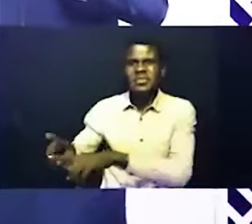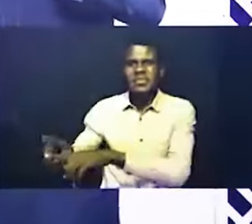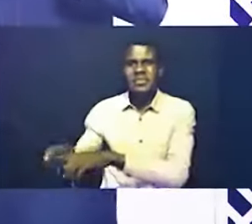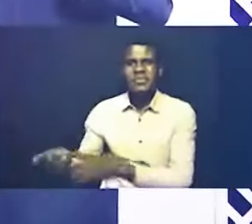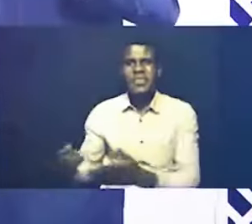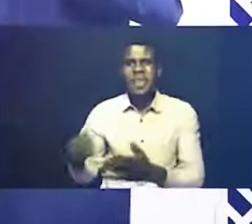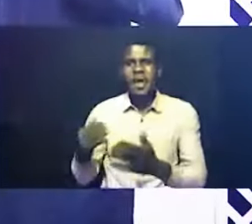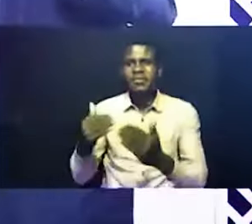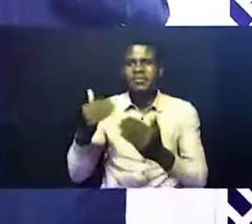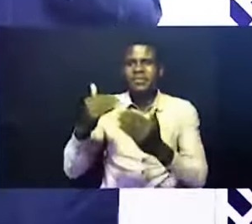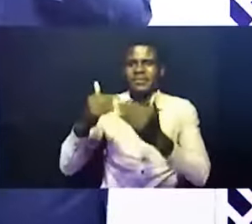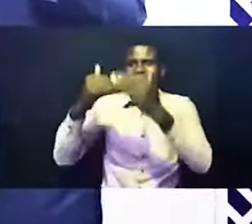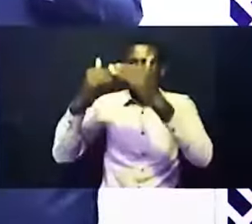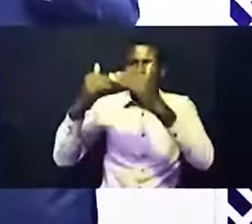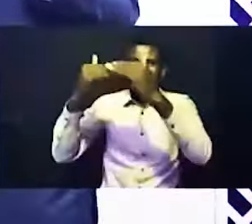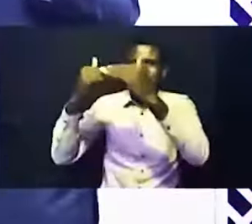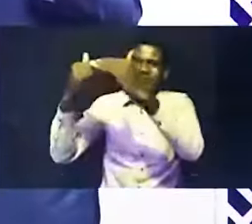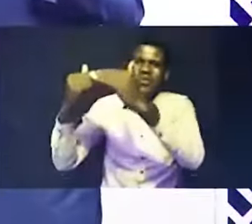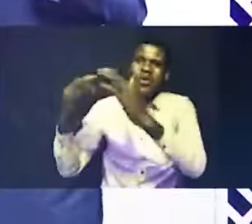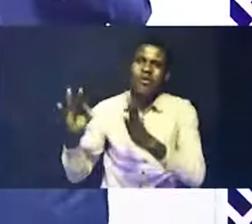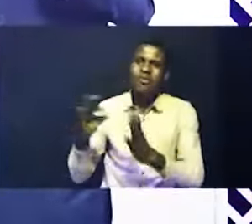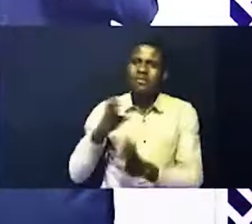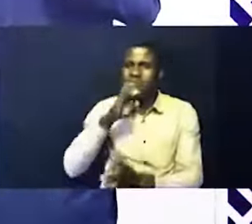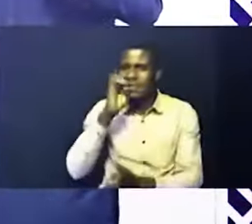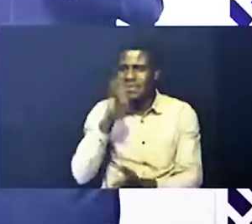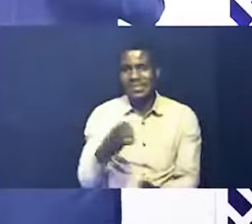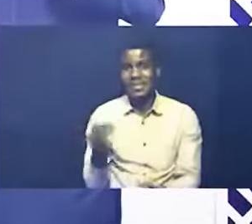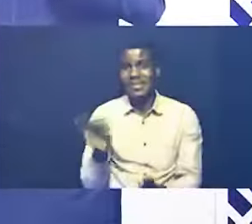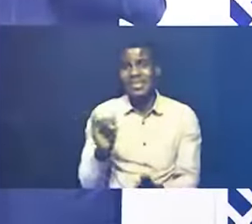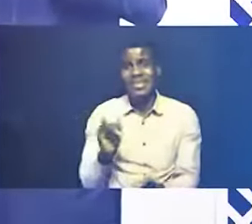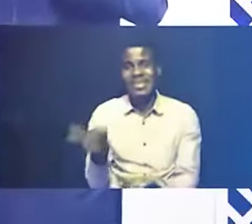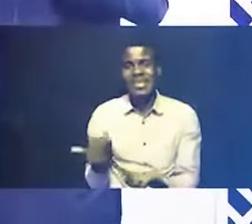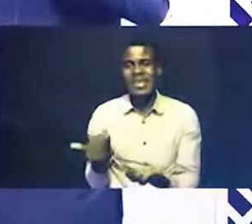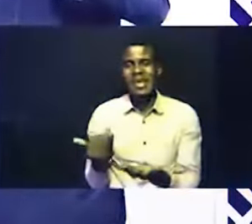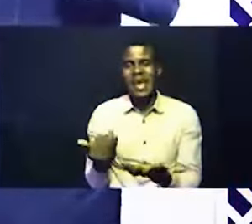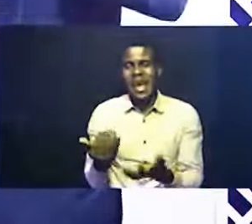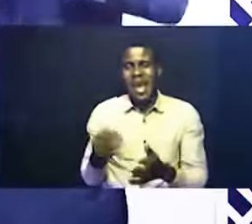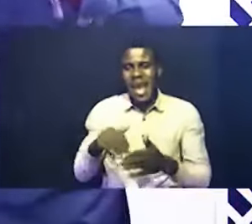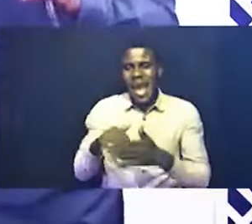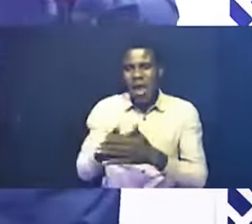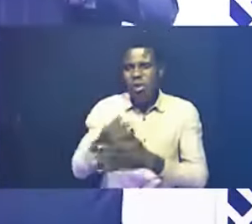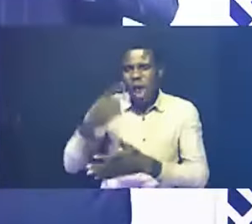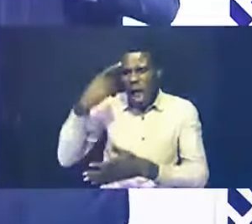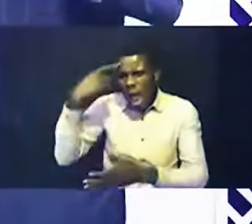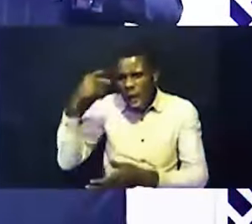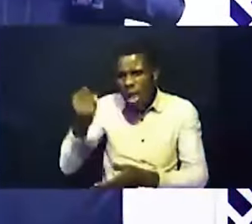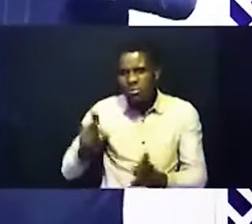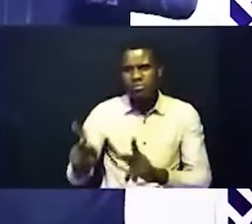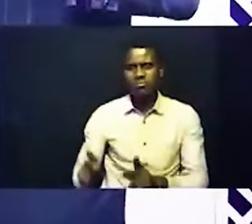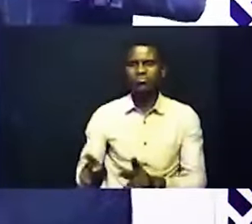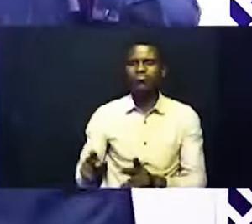evil and there are depths of degrees of wickedness caused by human beings